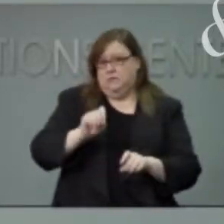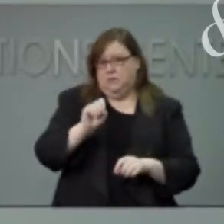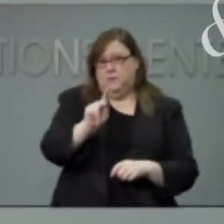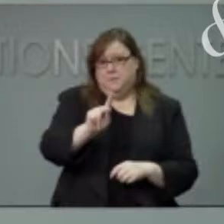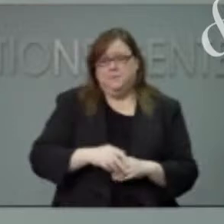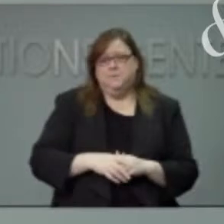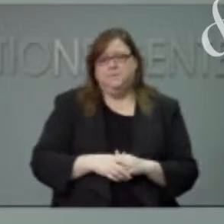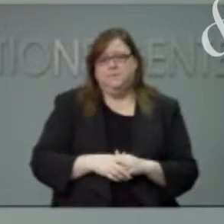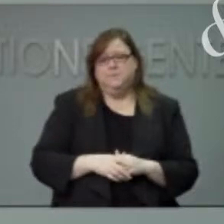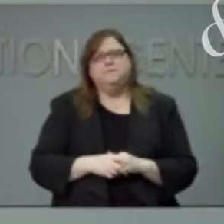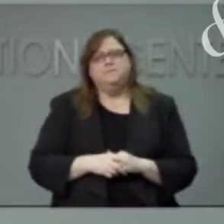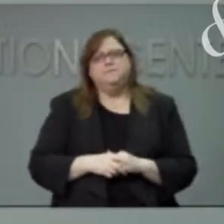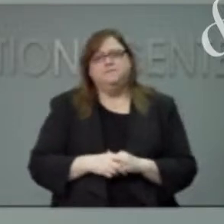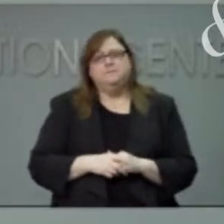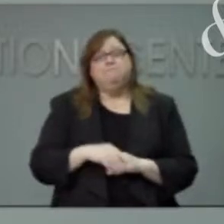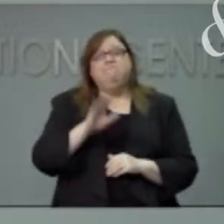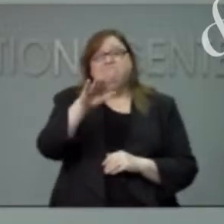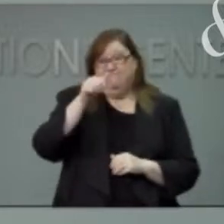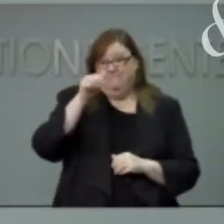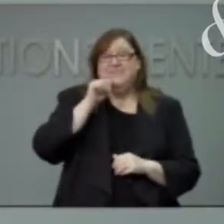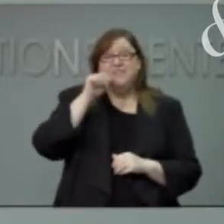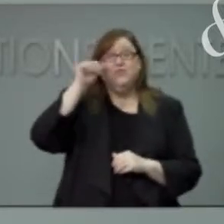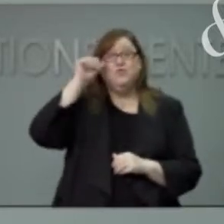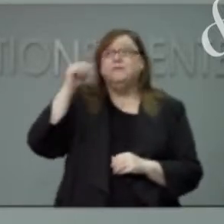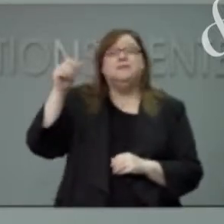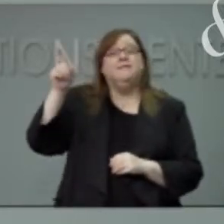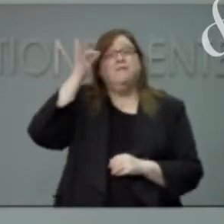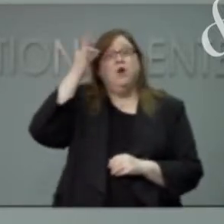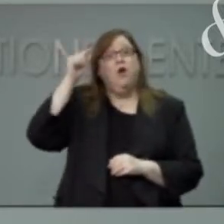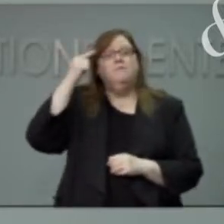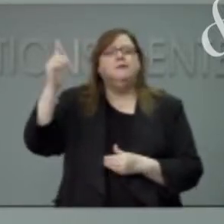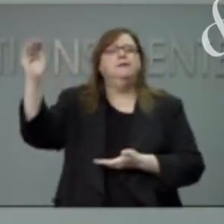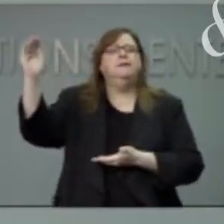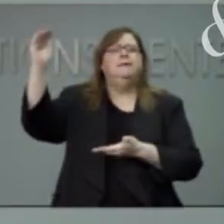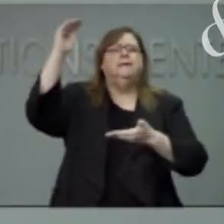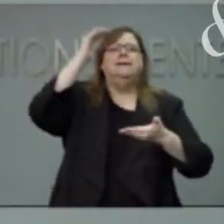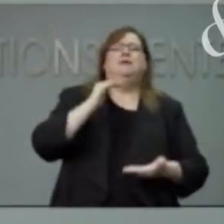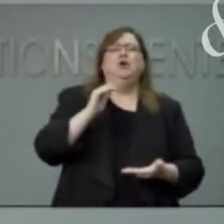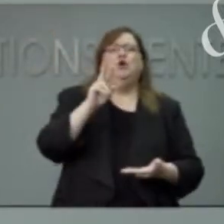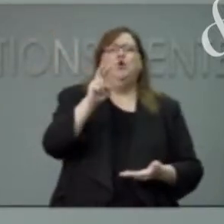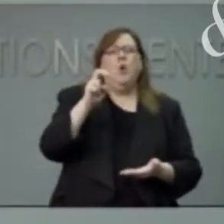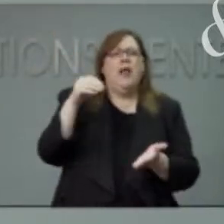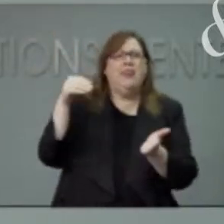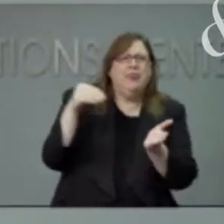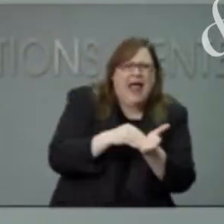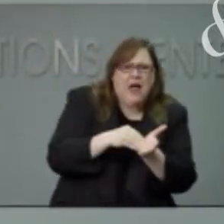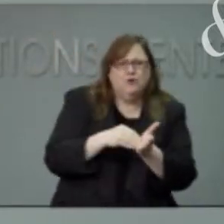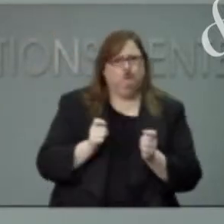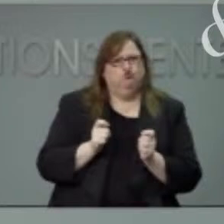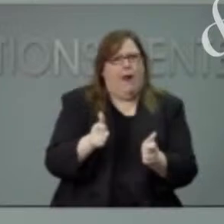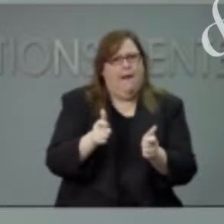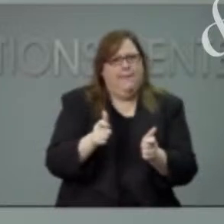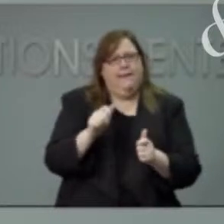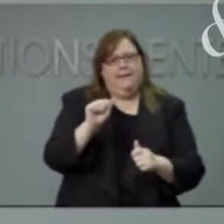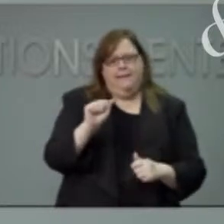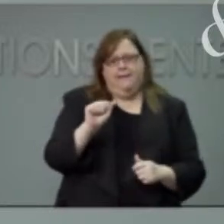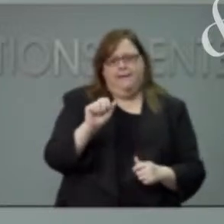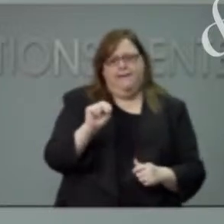received 200,000 rapid antigen tests and expect to receive a total of 3 million of these tests by the end of the